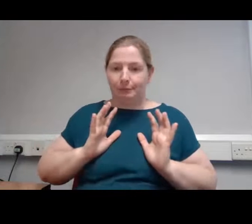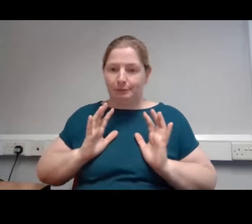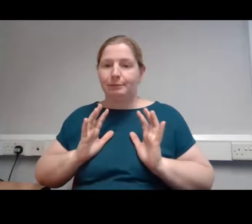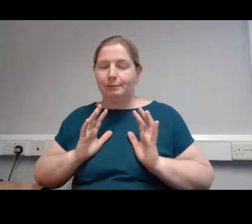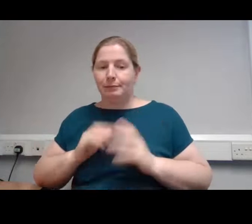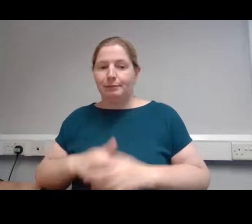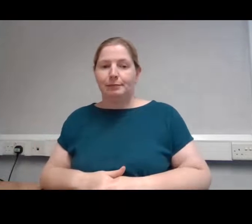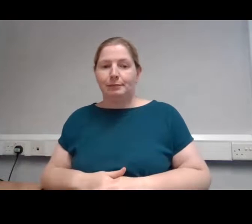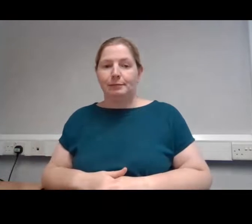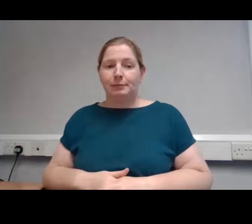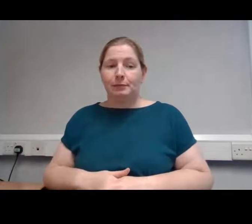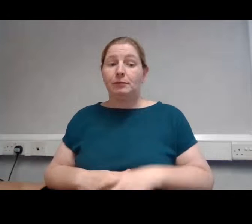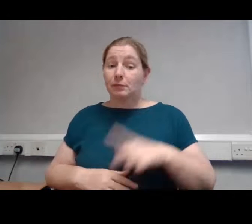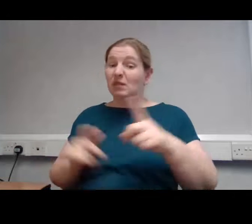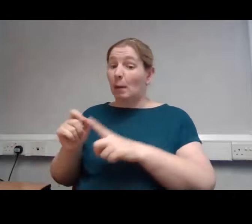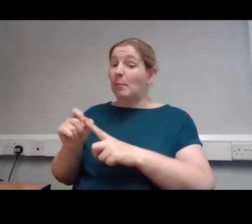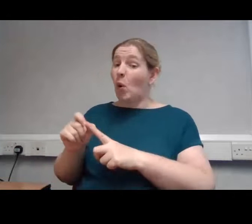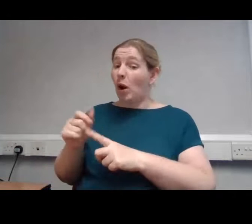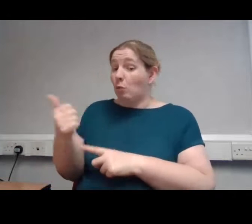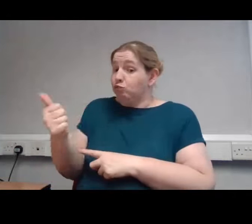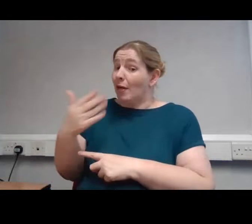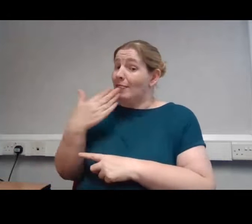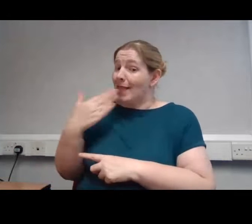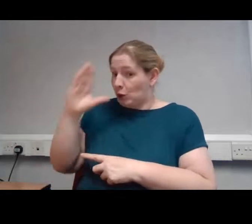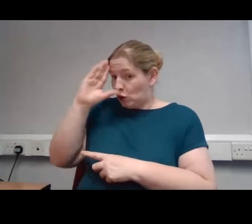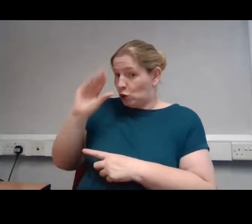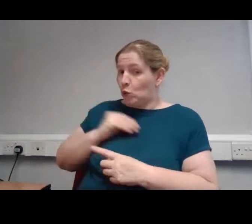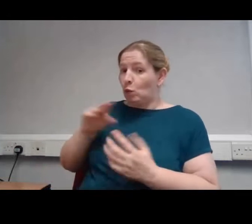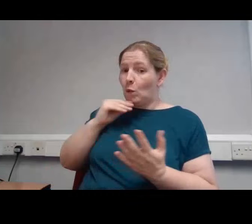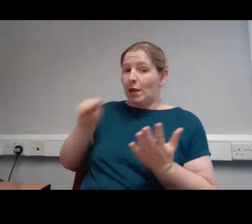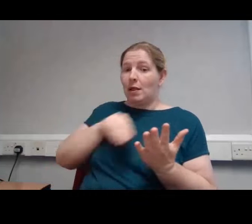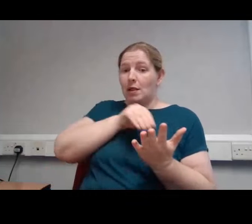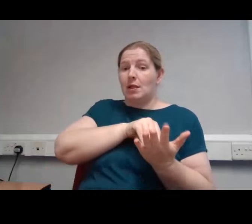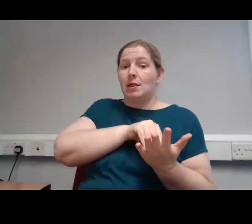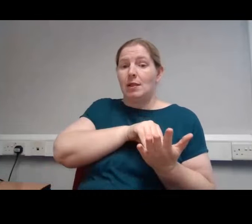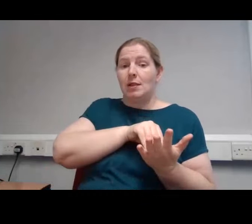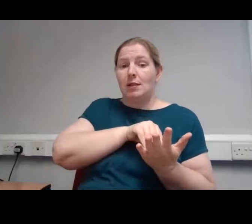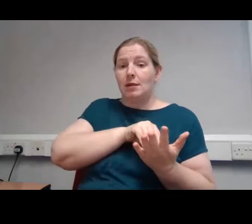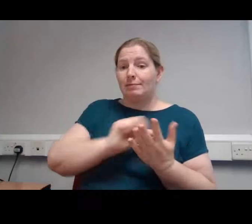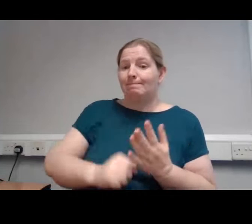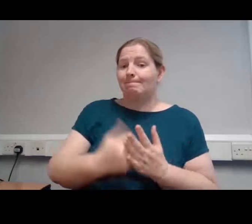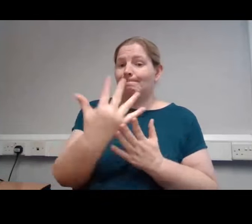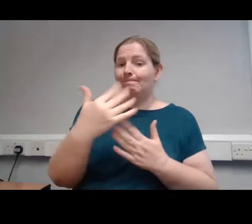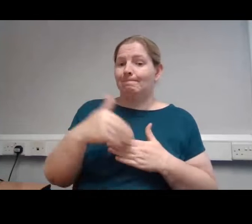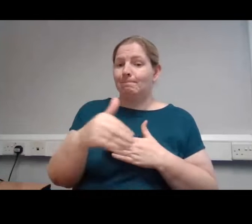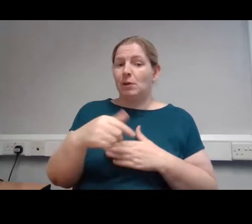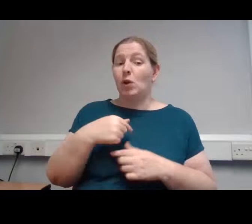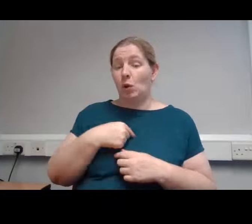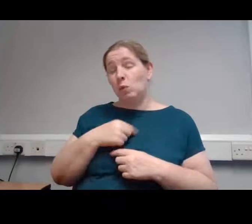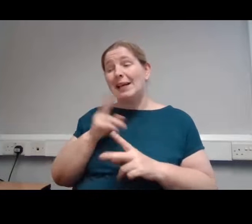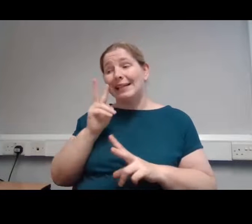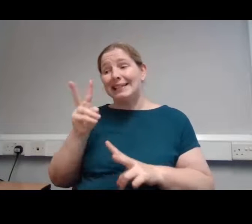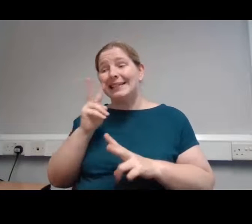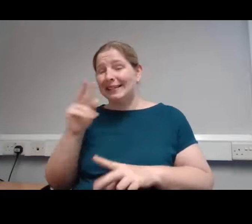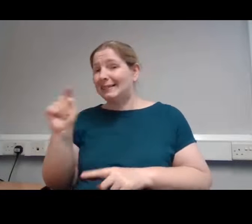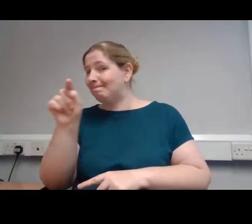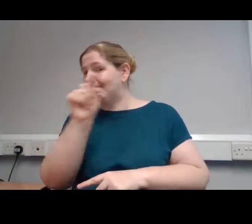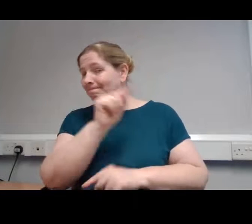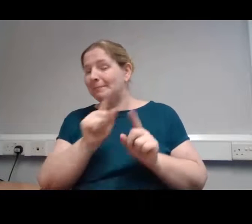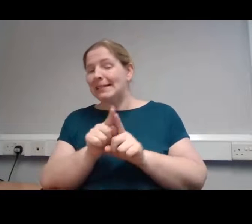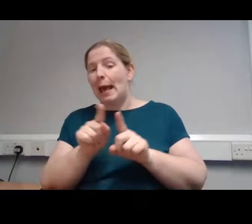Yeah, and we can take that point forward, Philippa. And we do see that. We do see a